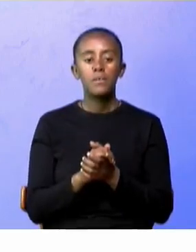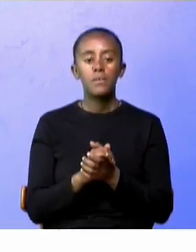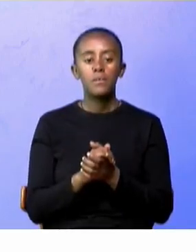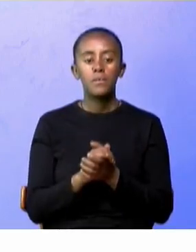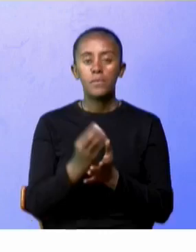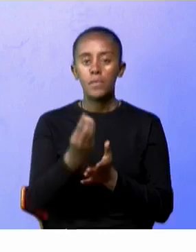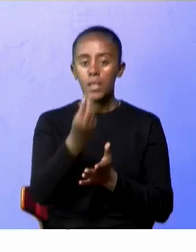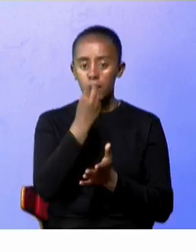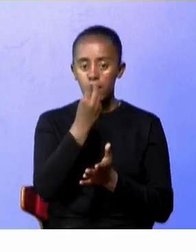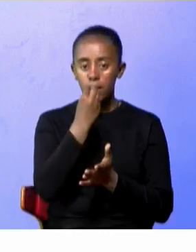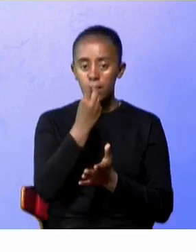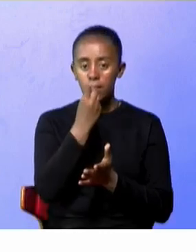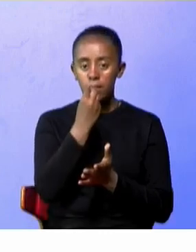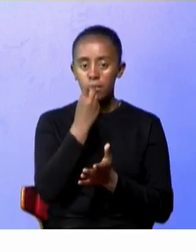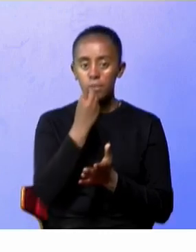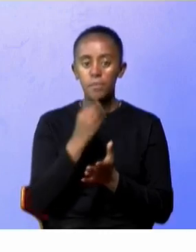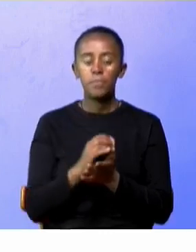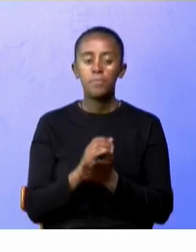eat,